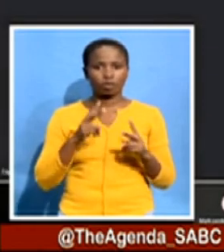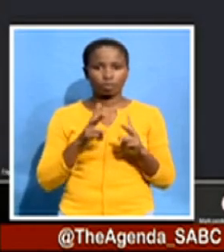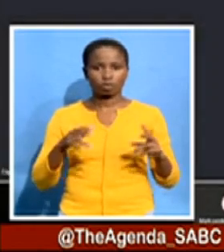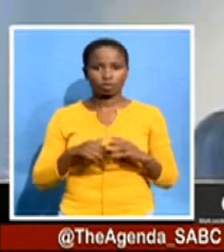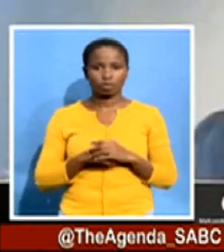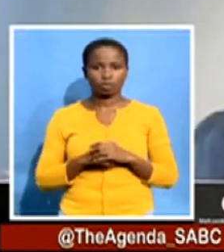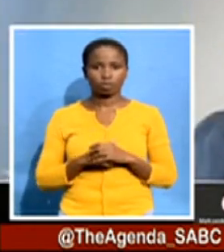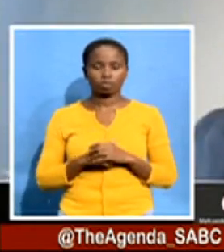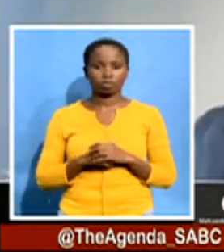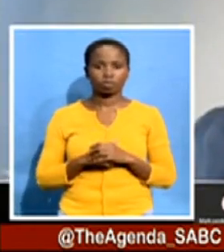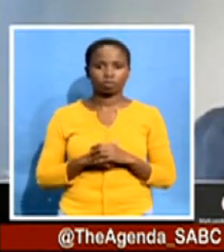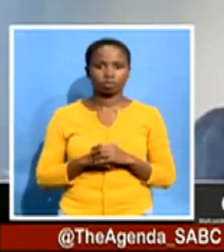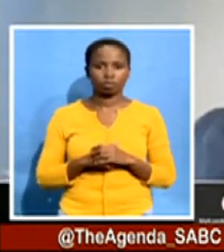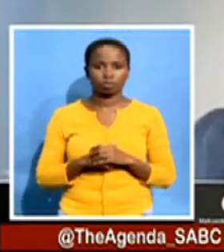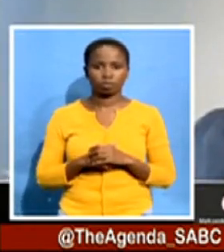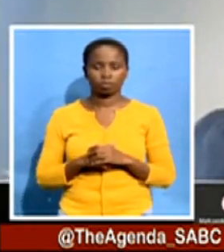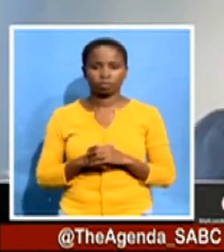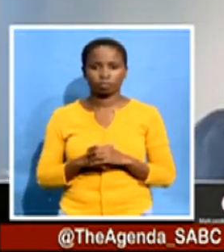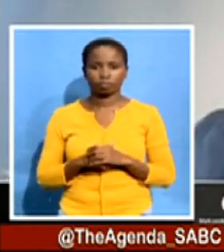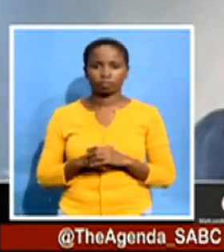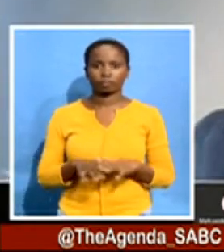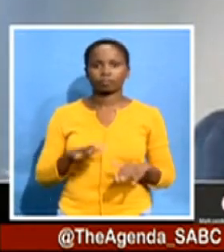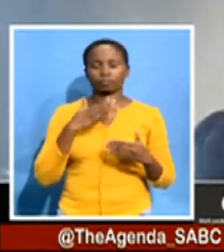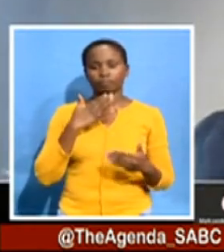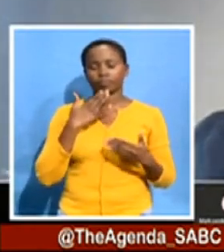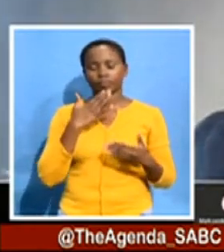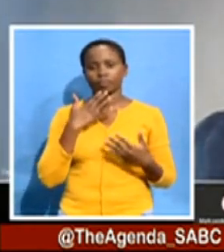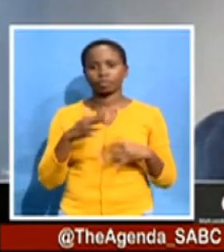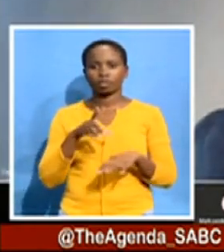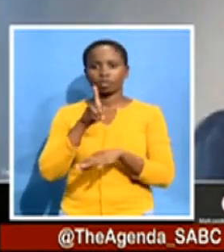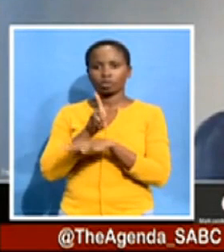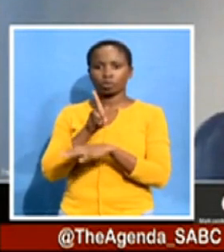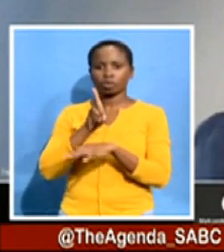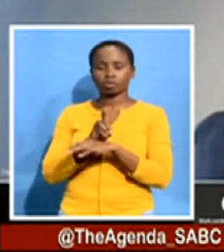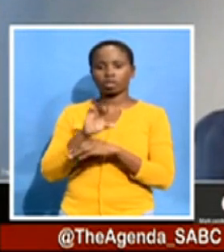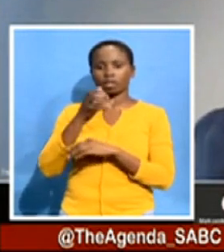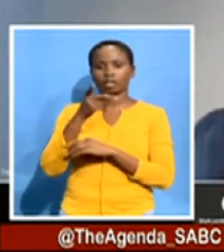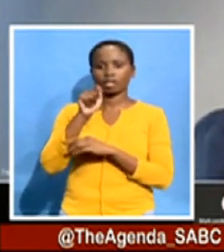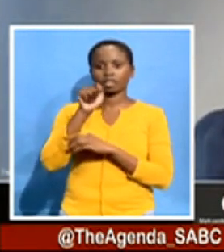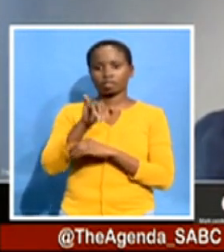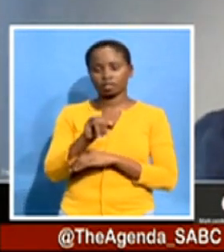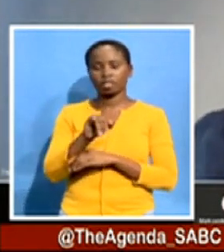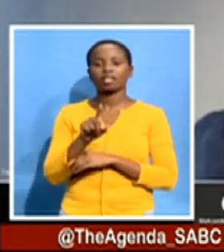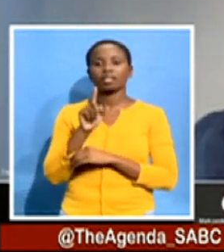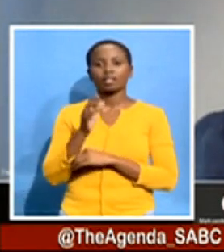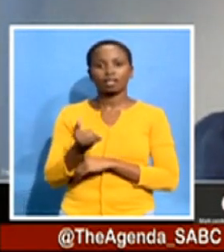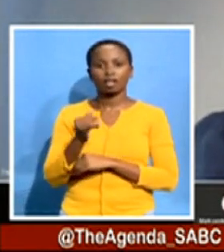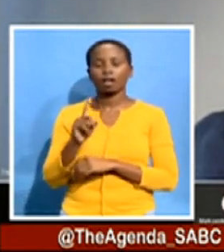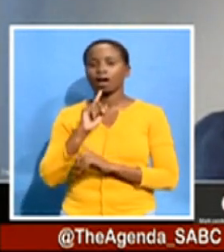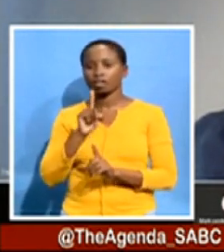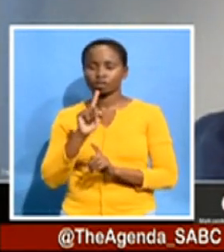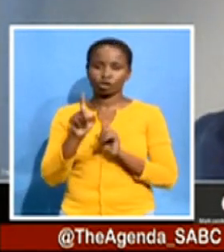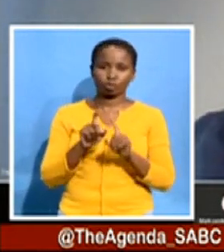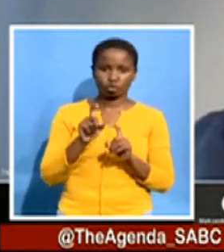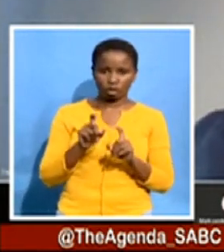Thank you very much, Dr. Cloete. So we'll now move on to the question and answers portion of the DigiCon. Please can you indicate your questions